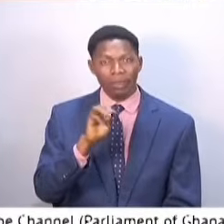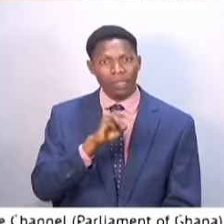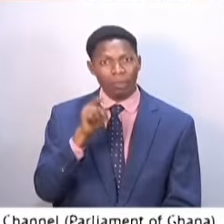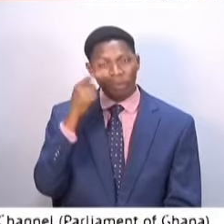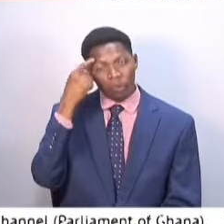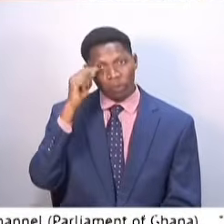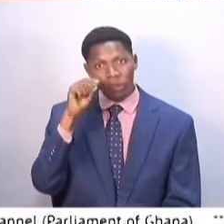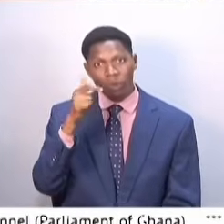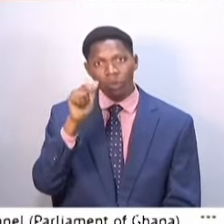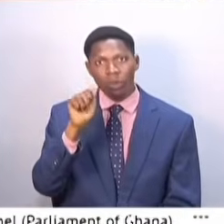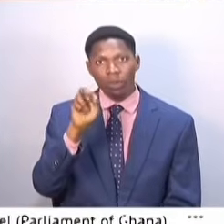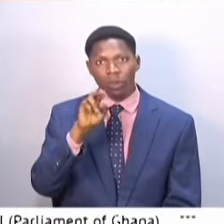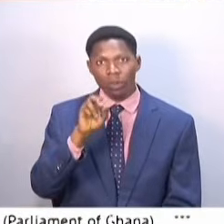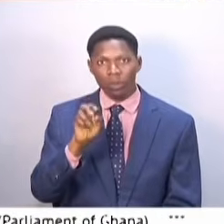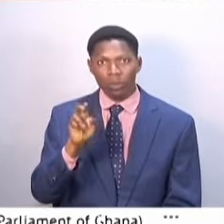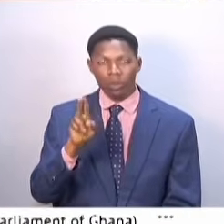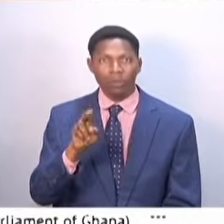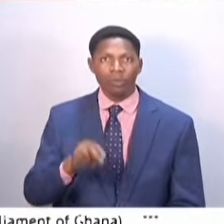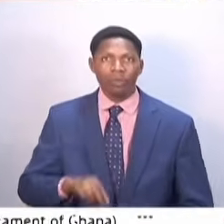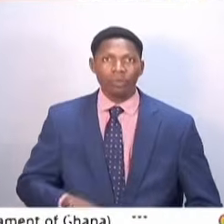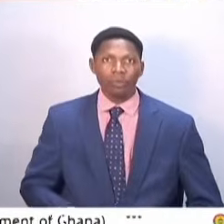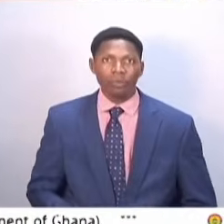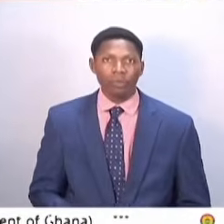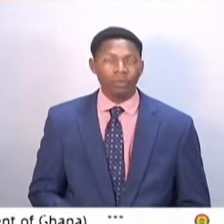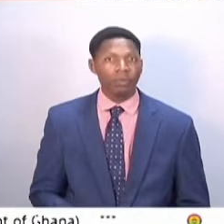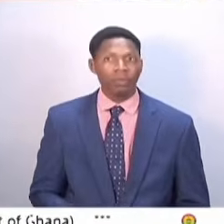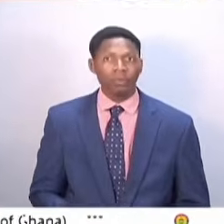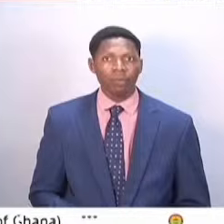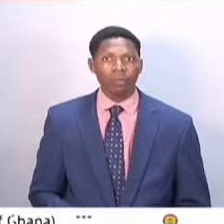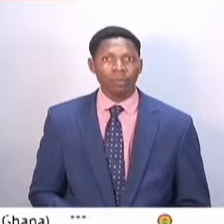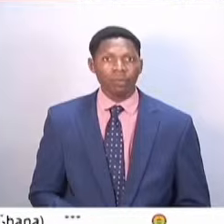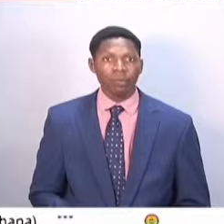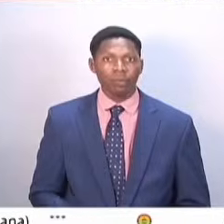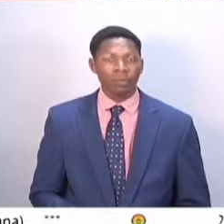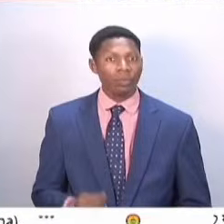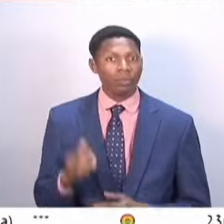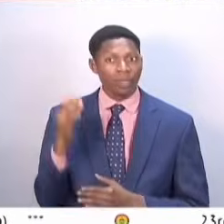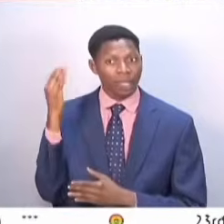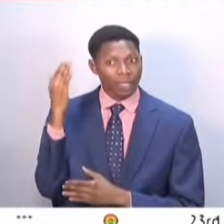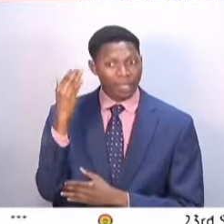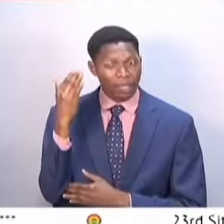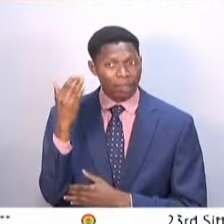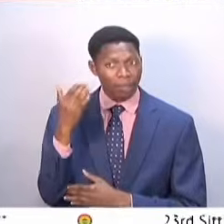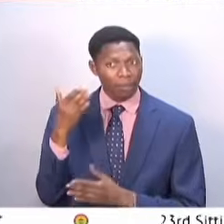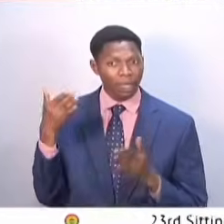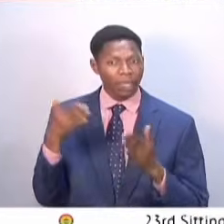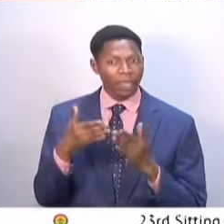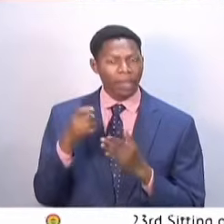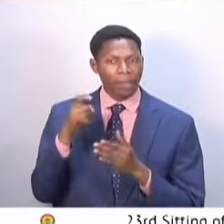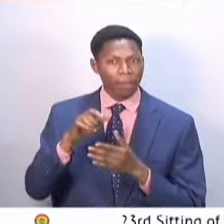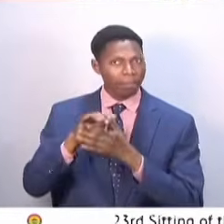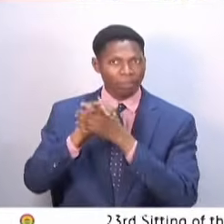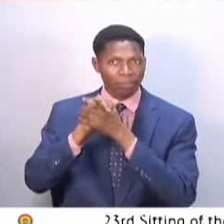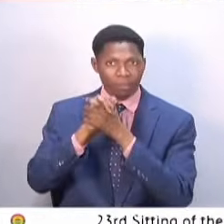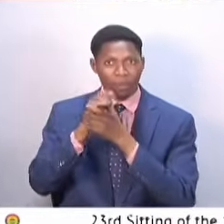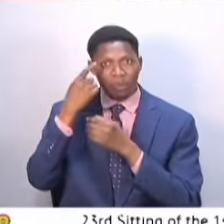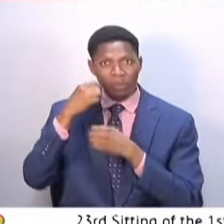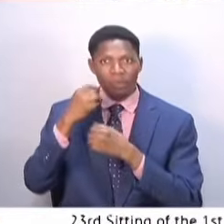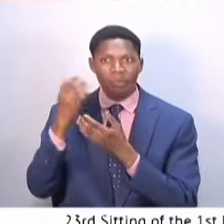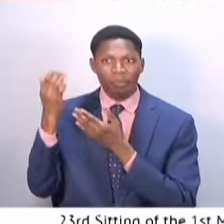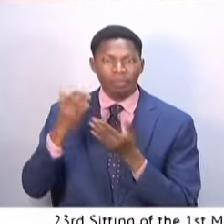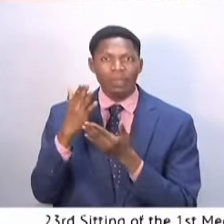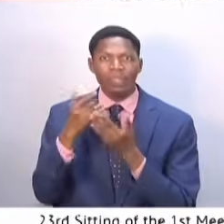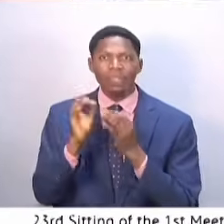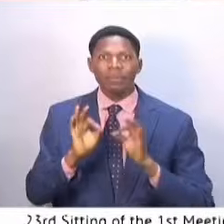Garu. Mr. Speaker, I think the maker of the statement ought to be commended for tabling such an